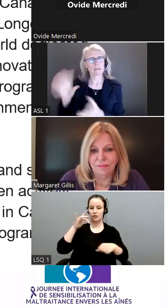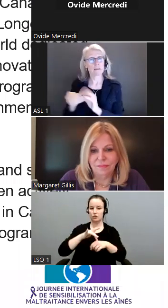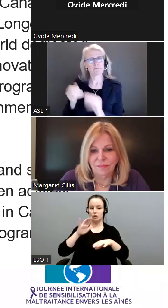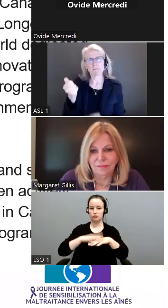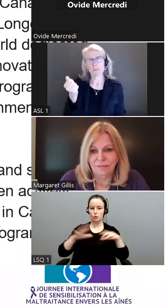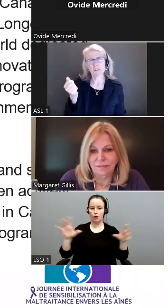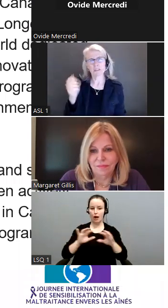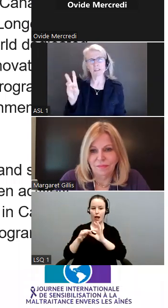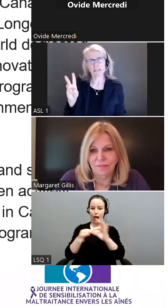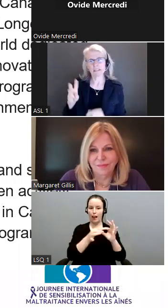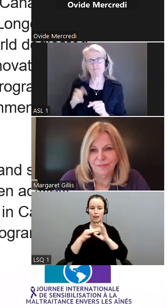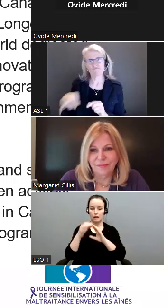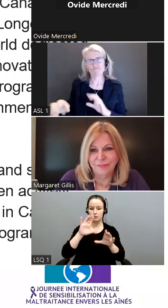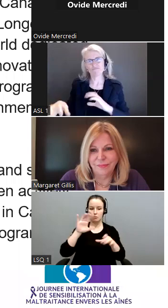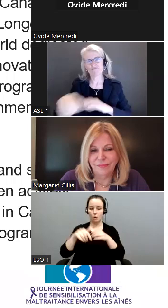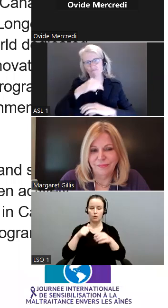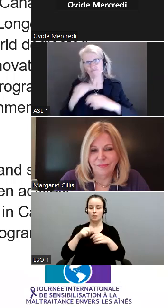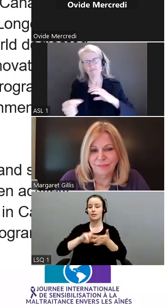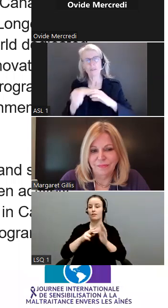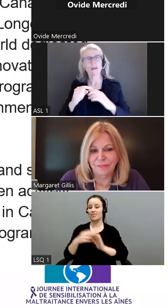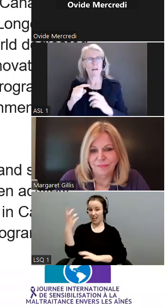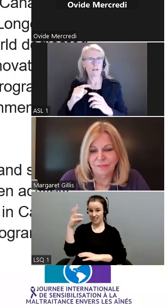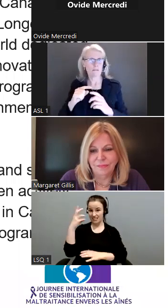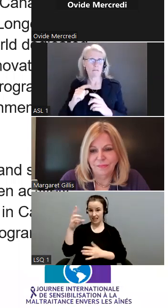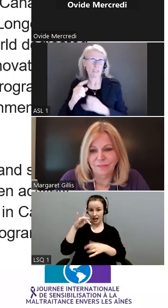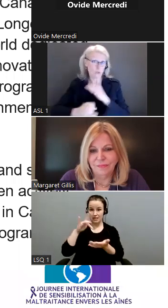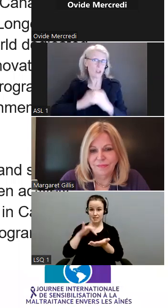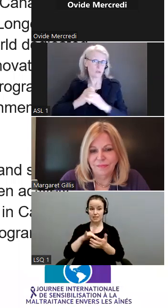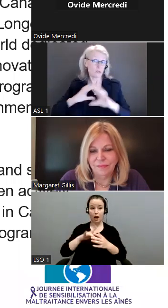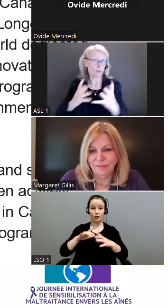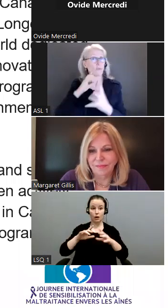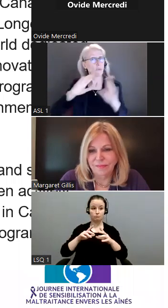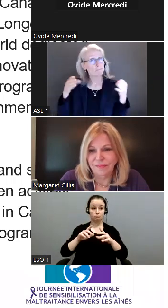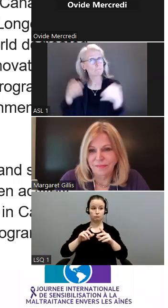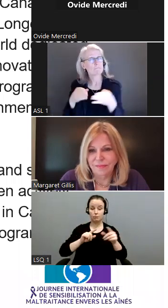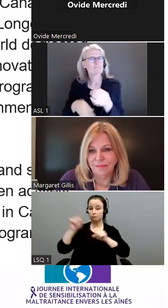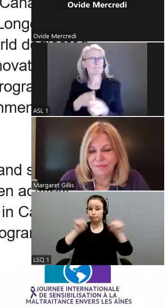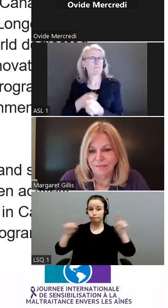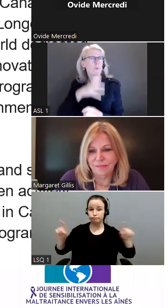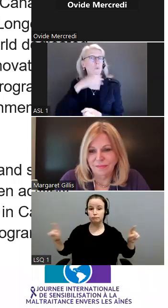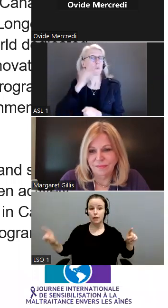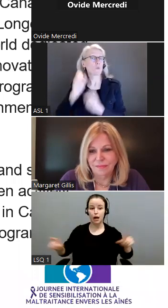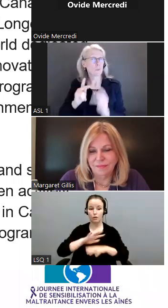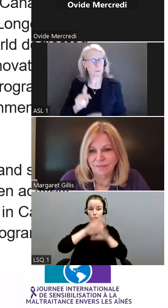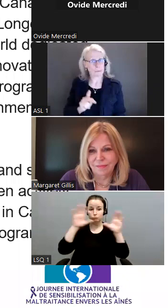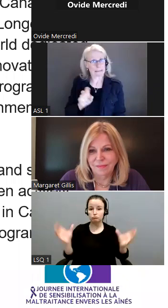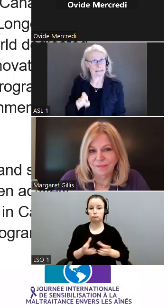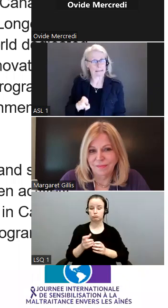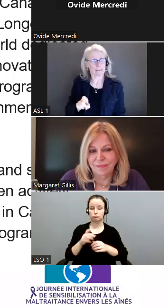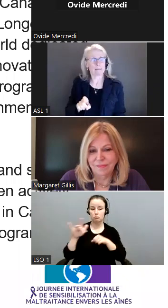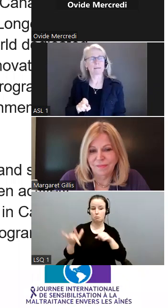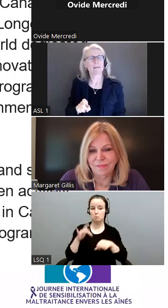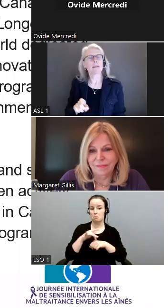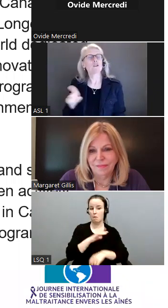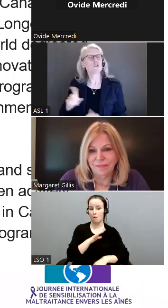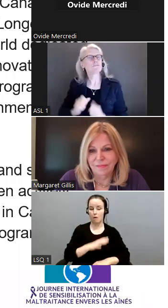world dedicated to the needs of older persons. And she has been involved in establishing age-friendly